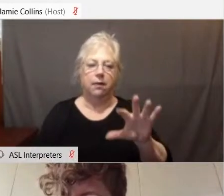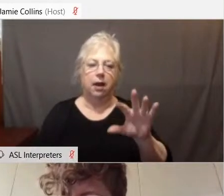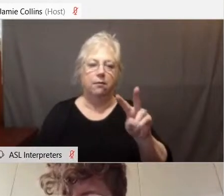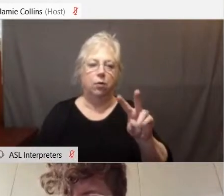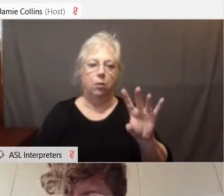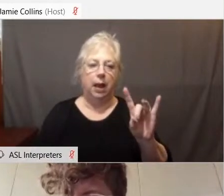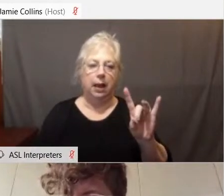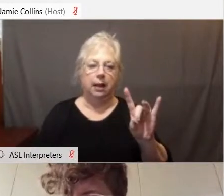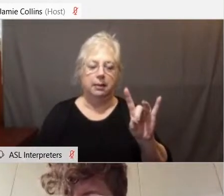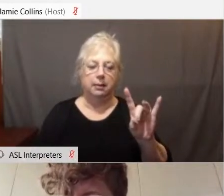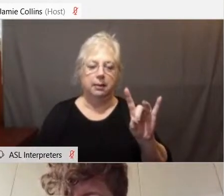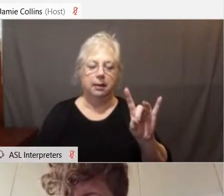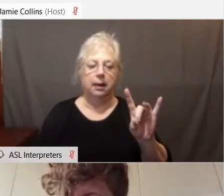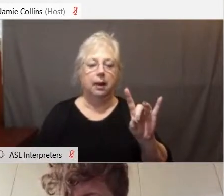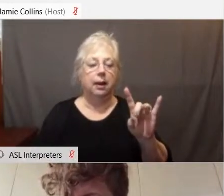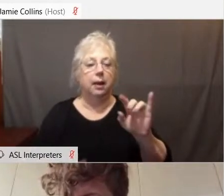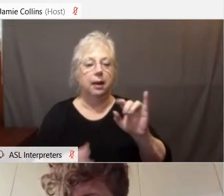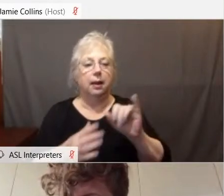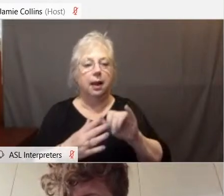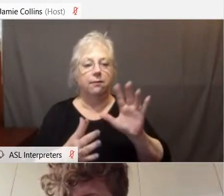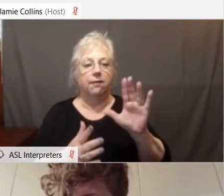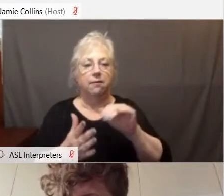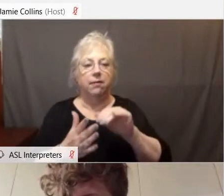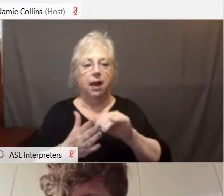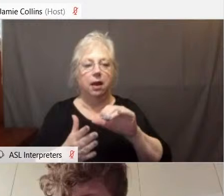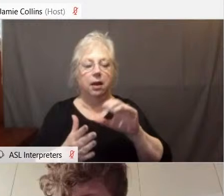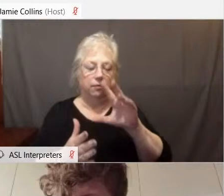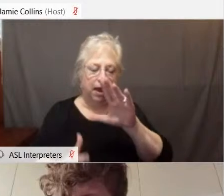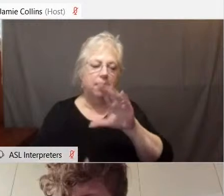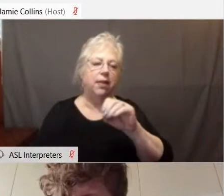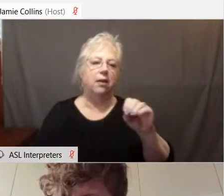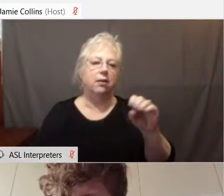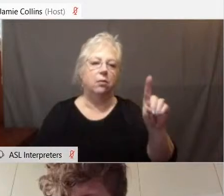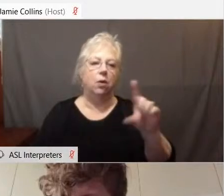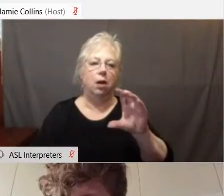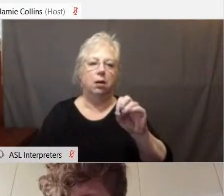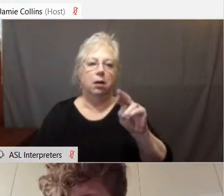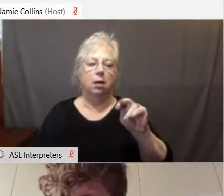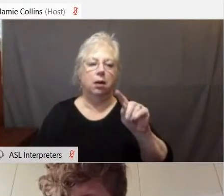Z-9528, and that is 5001 Country Club Boulevard.